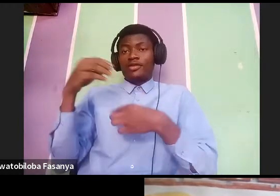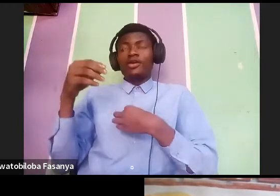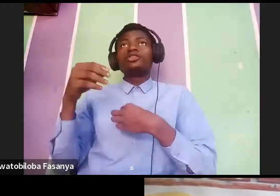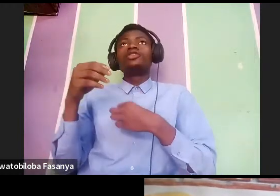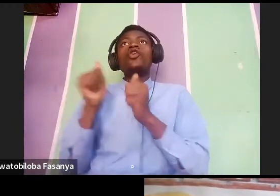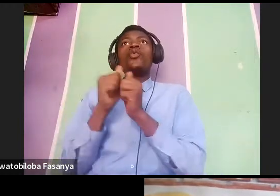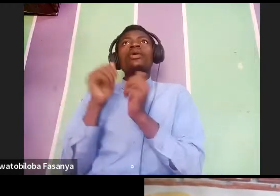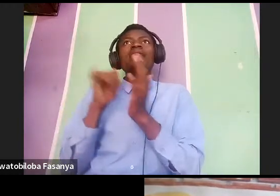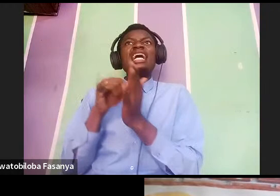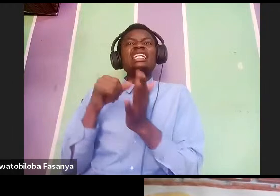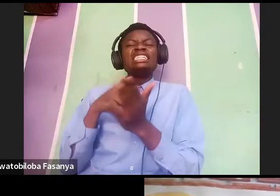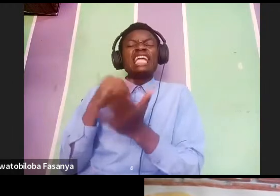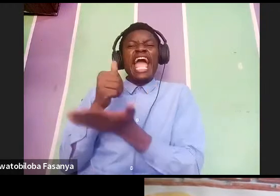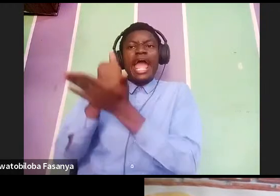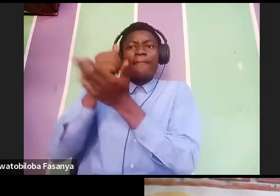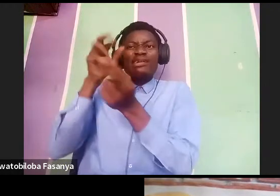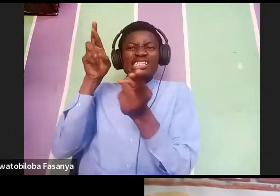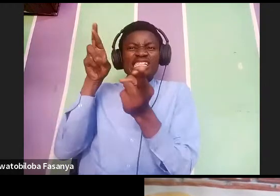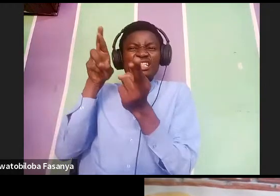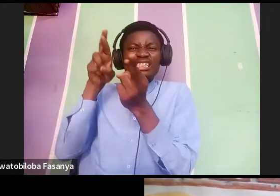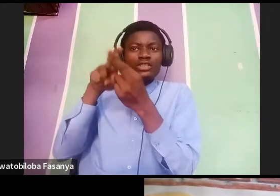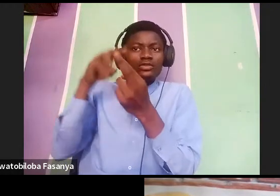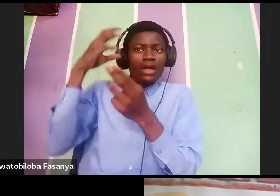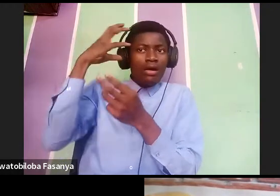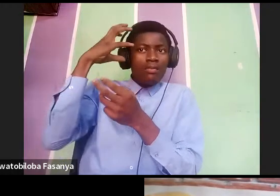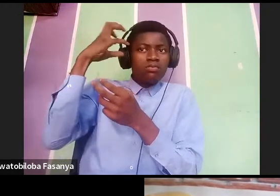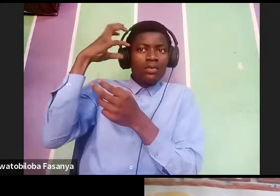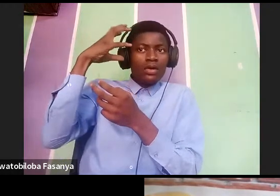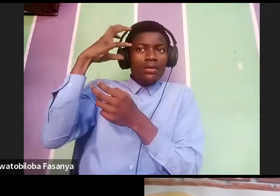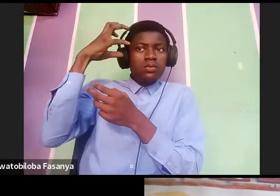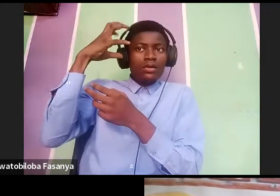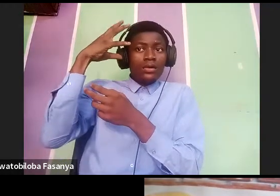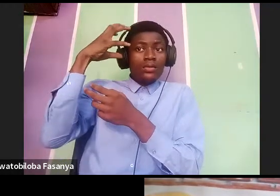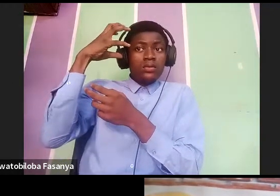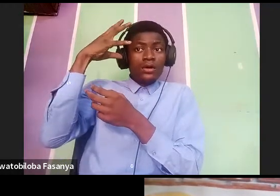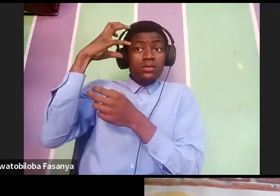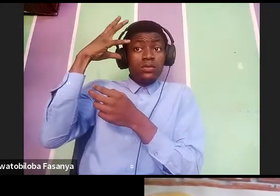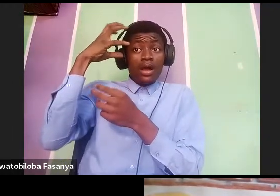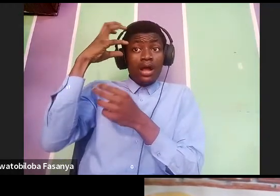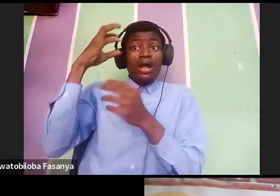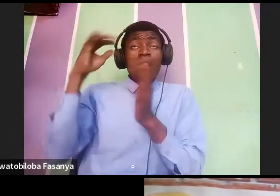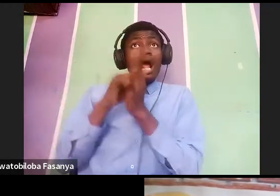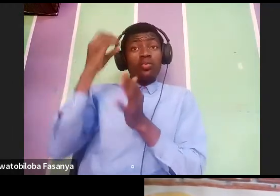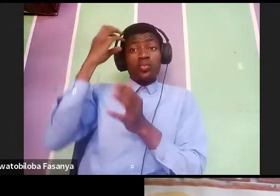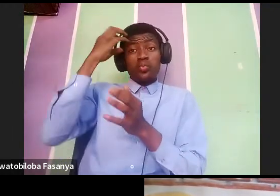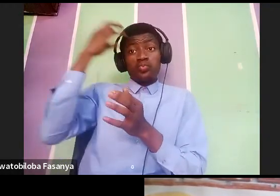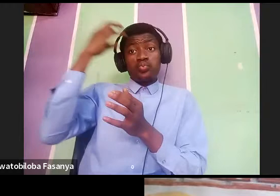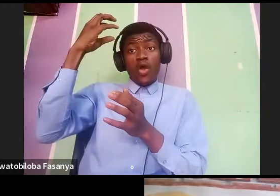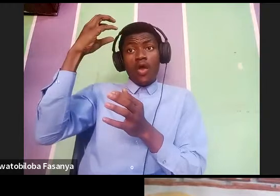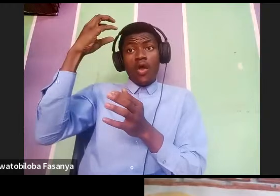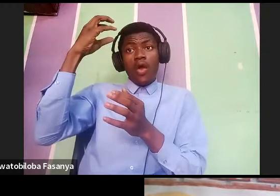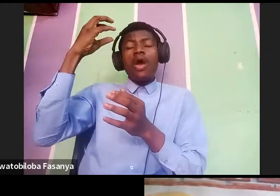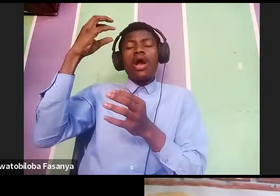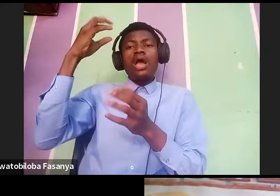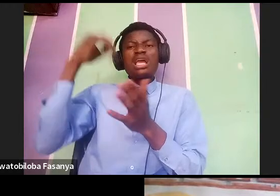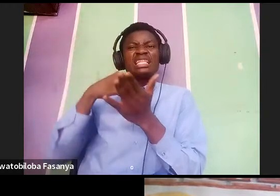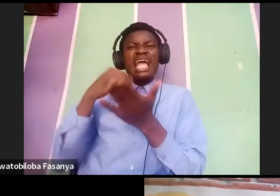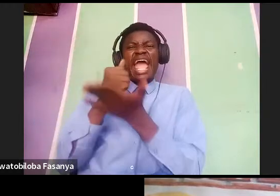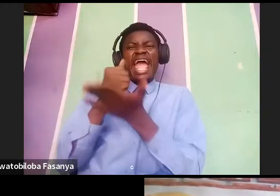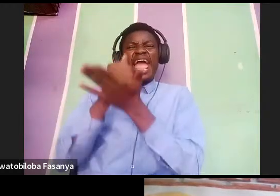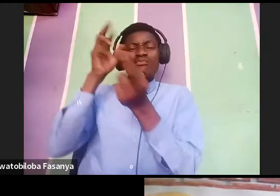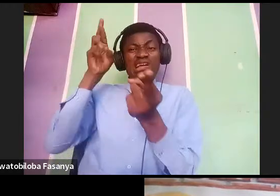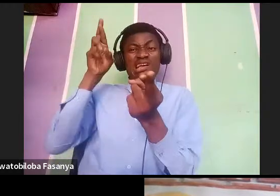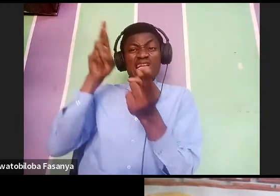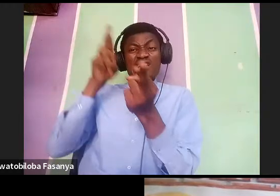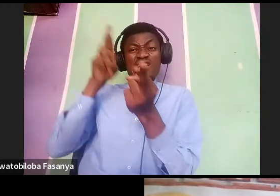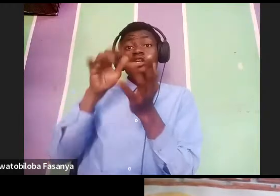that has taken place. It helps to reduce the swelling that has taken place, and eventually the edema does not get so